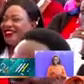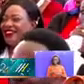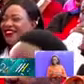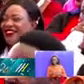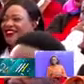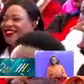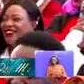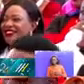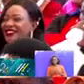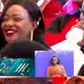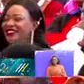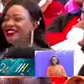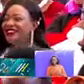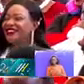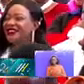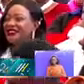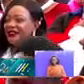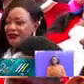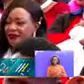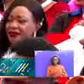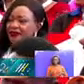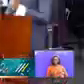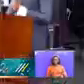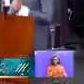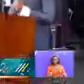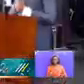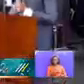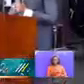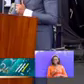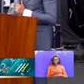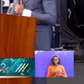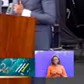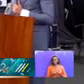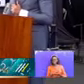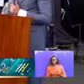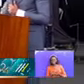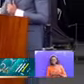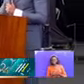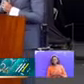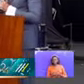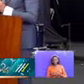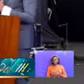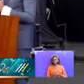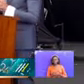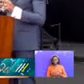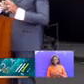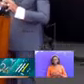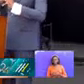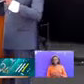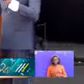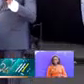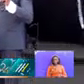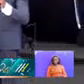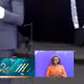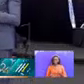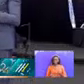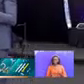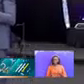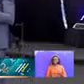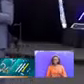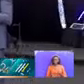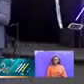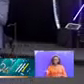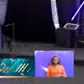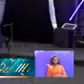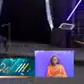ComEd so so there is a PA called the pathway of consecration somebody say consecration what what what what is lacking in the